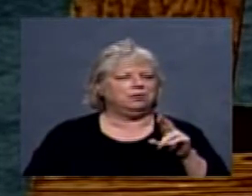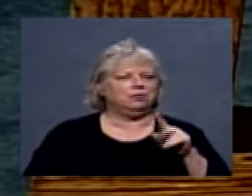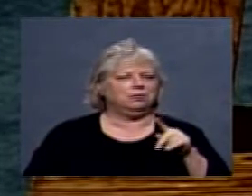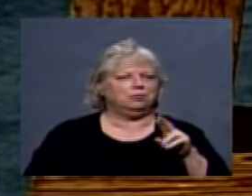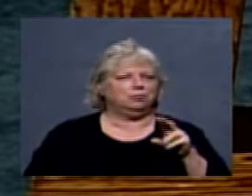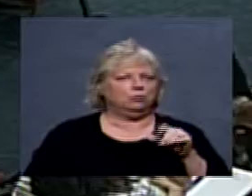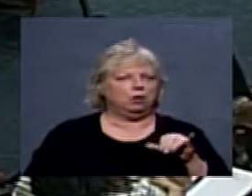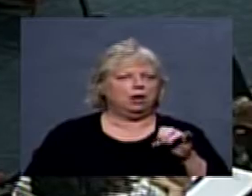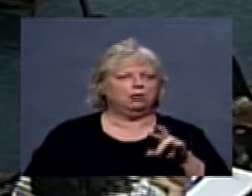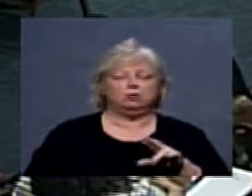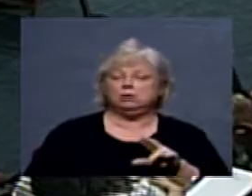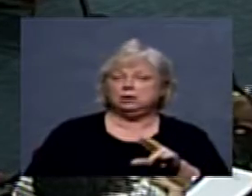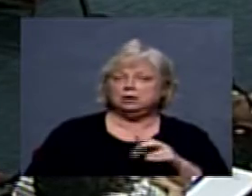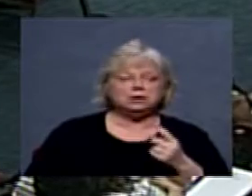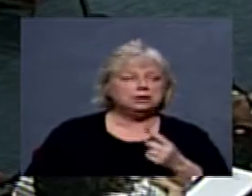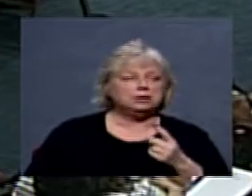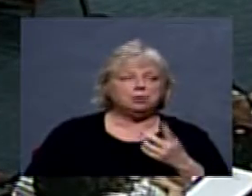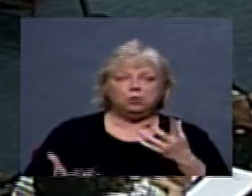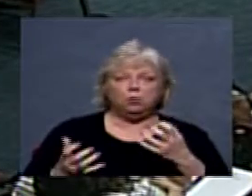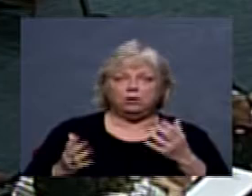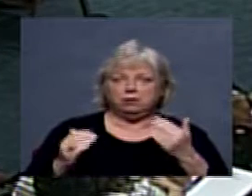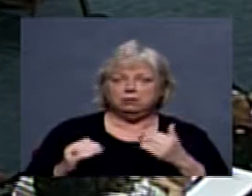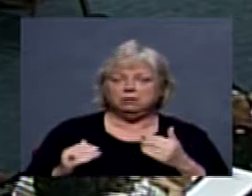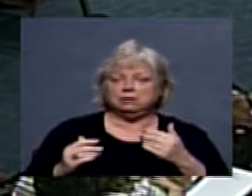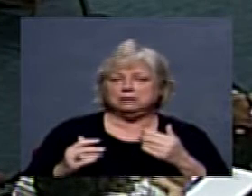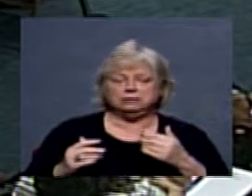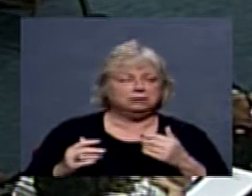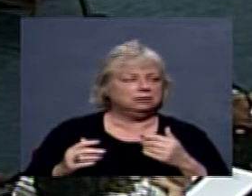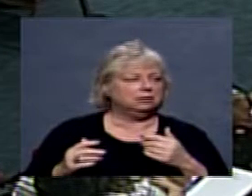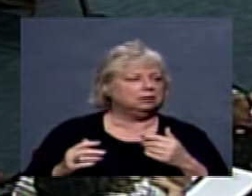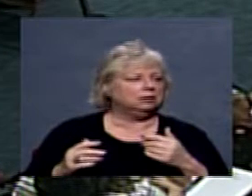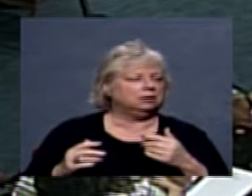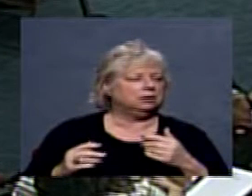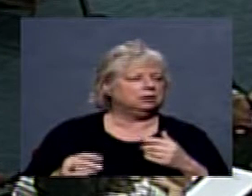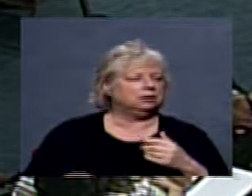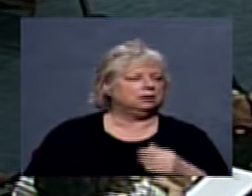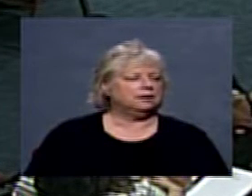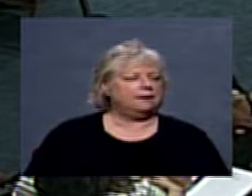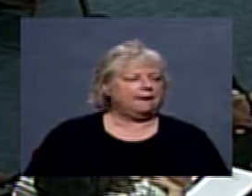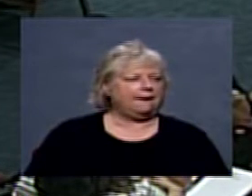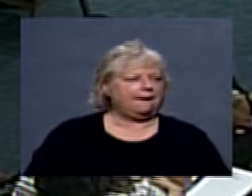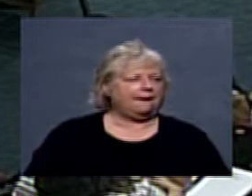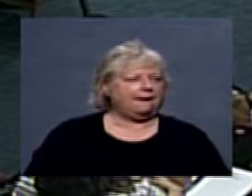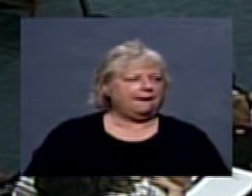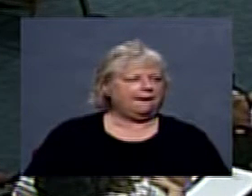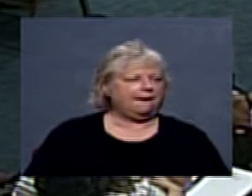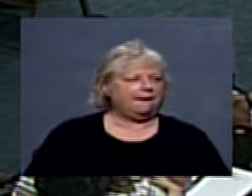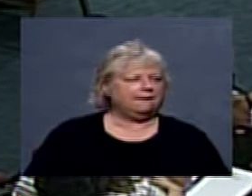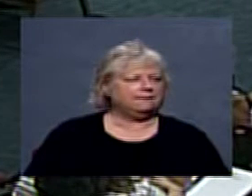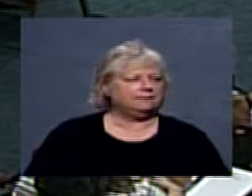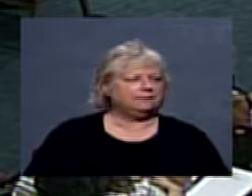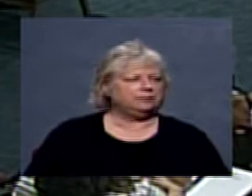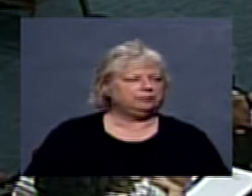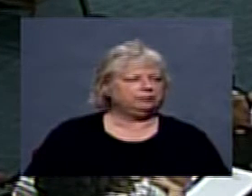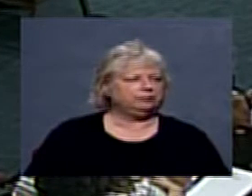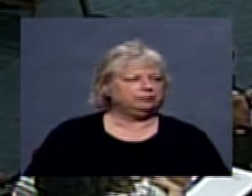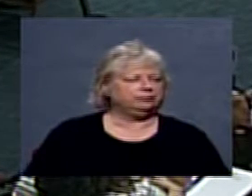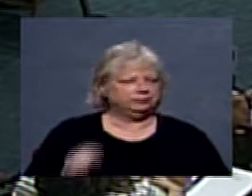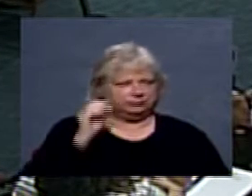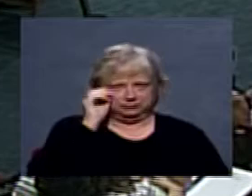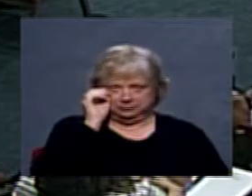Okay, do we have someone that, okay, Pat Tibbet, or Patricia Tibbet, I go by Pat. okay.